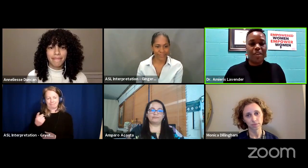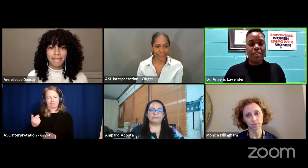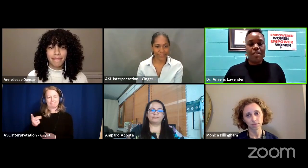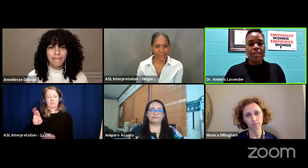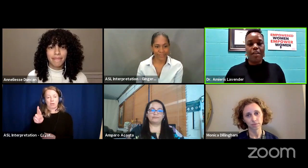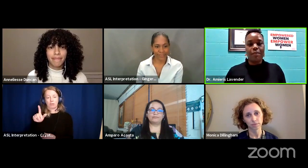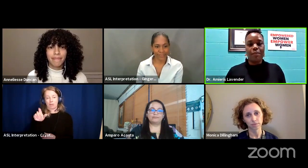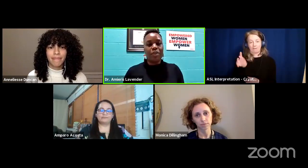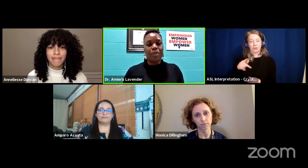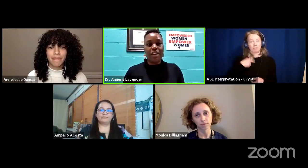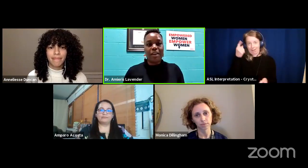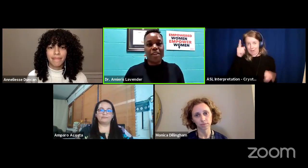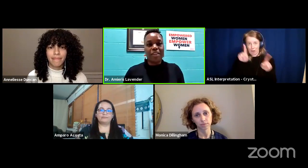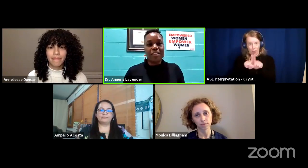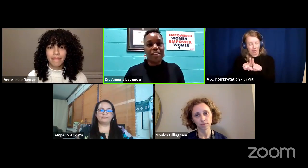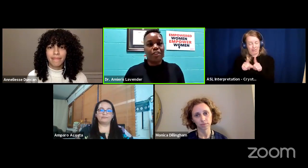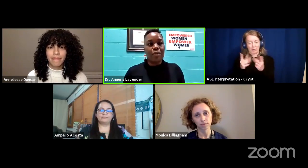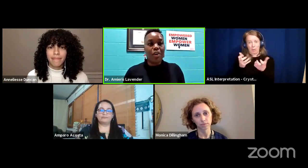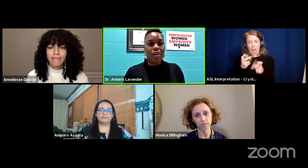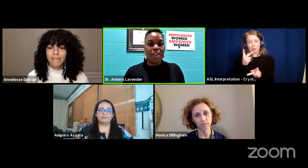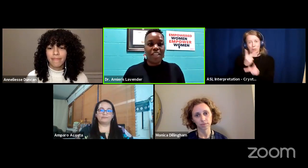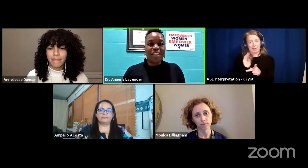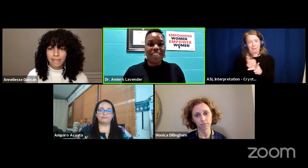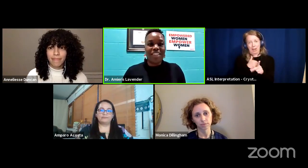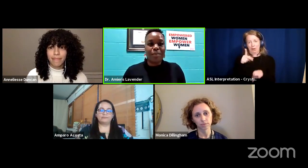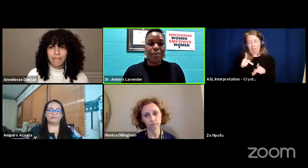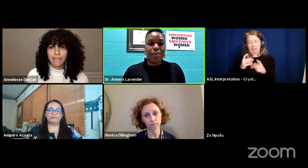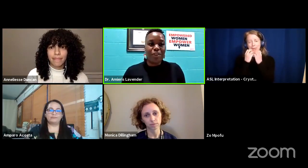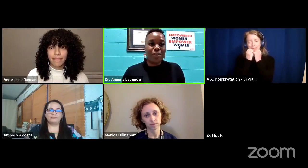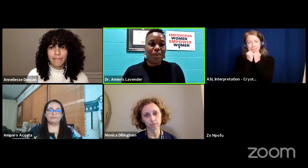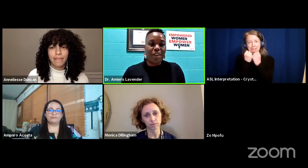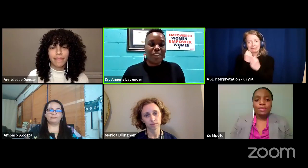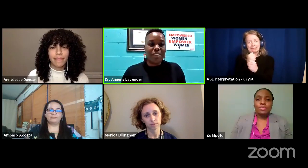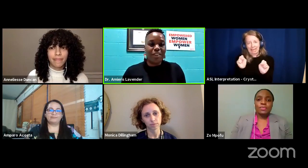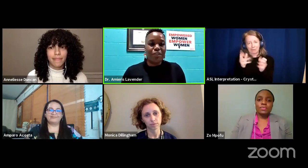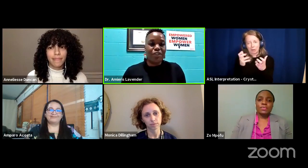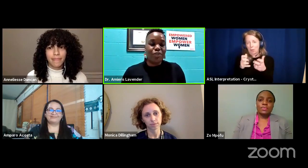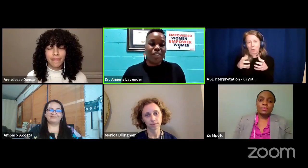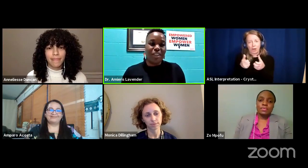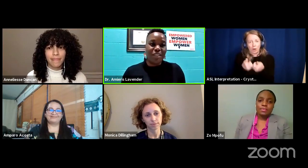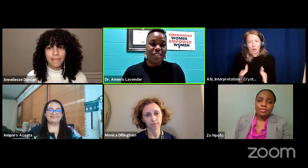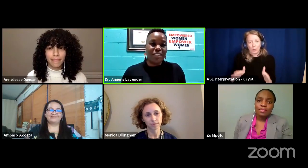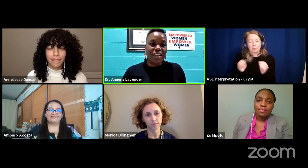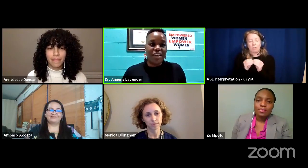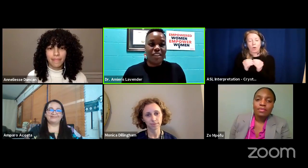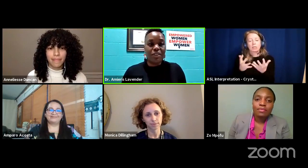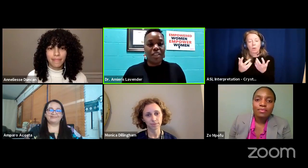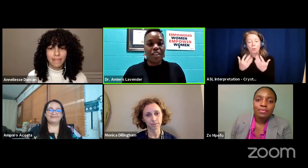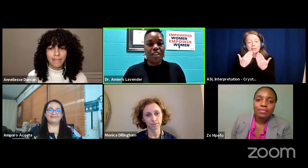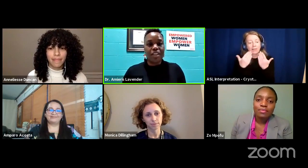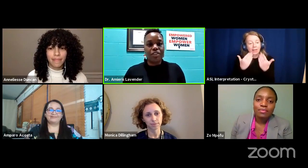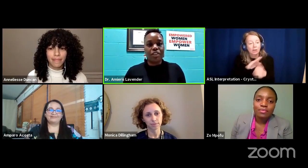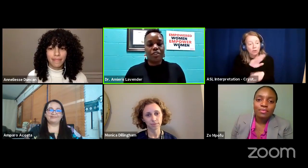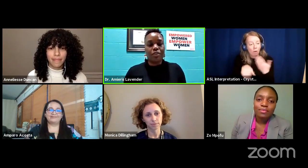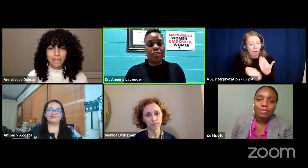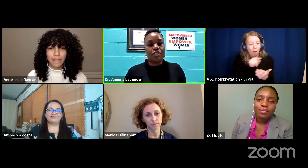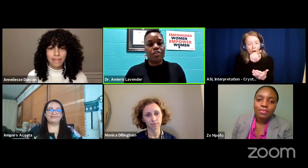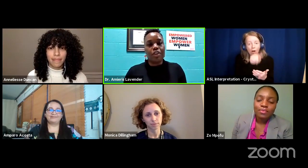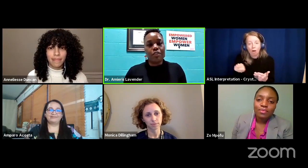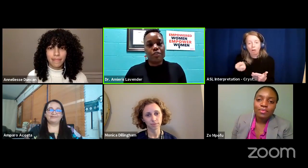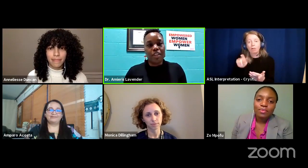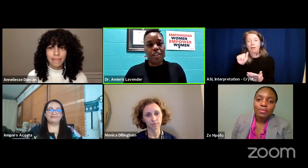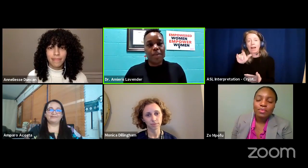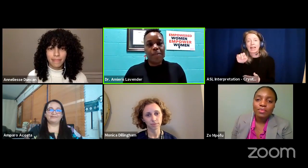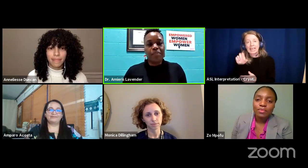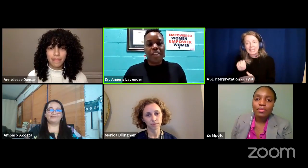have. With that, I want to thank you all, Annelise, Amparo, Monica, for joining me today and really engaging in these